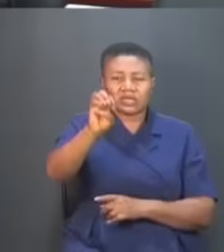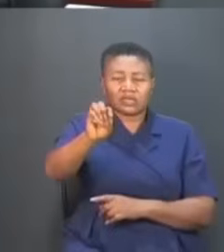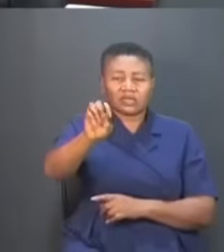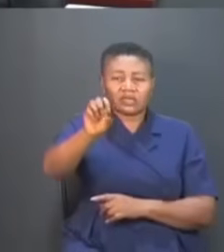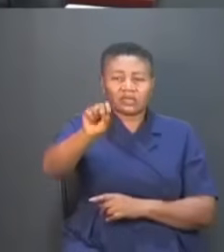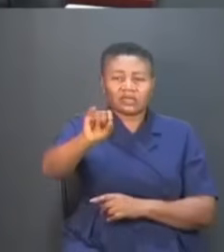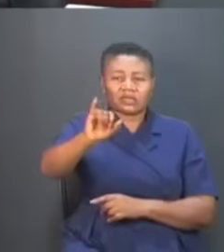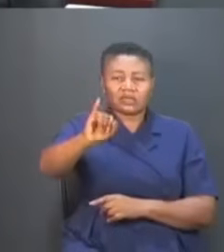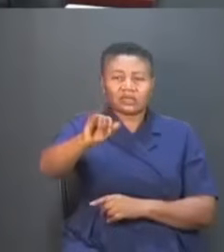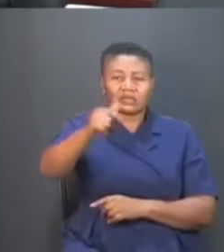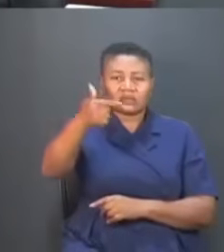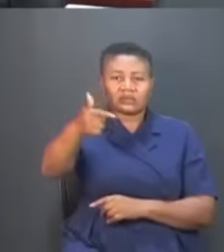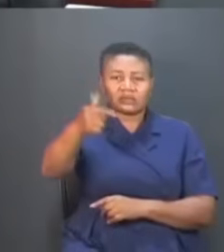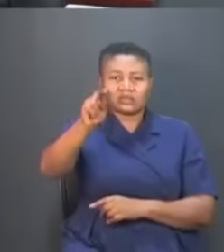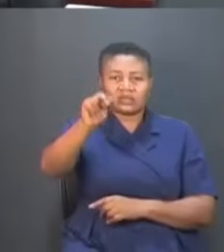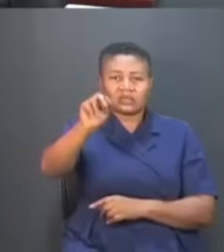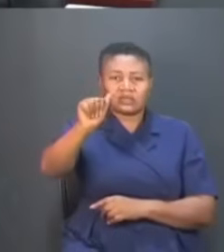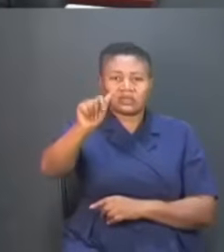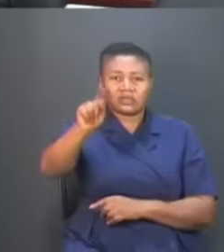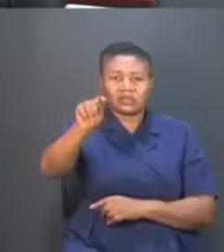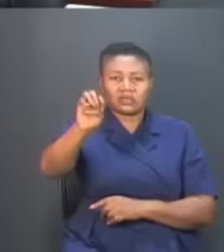inadvertently. Thank you.